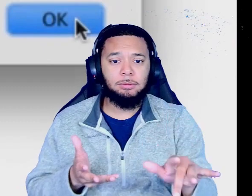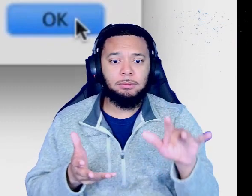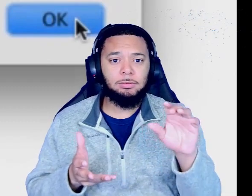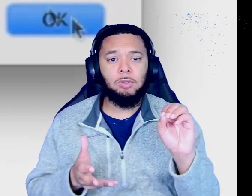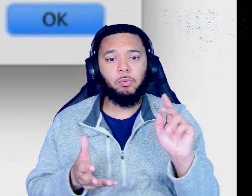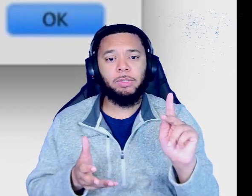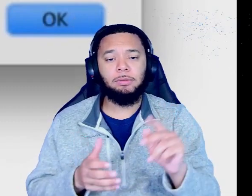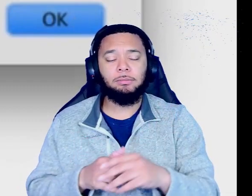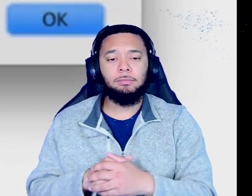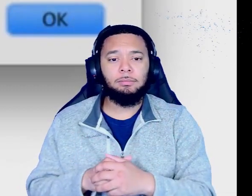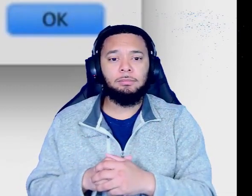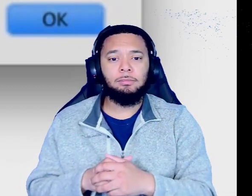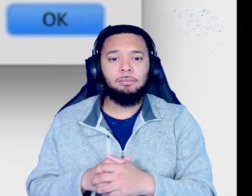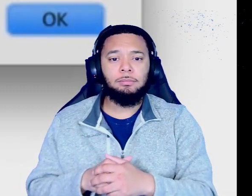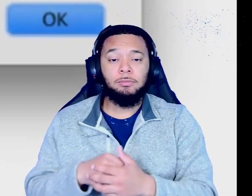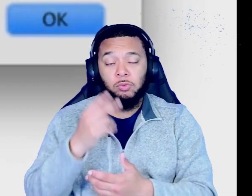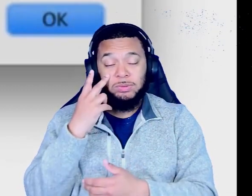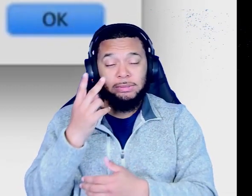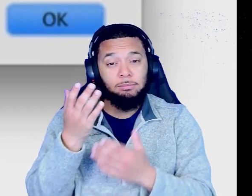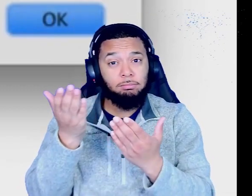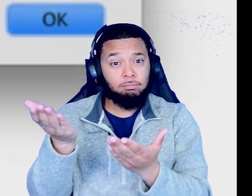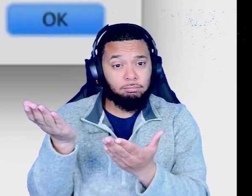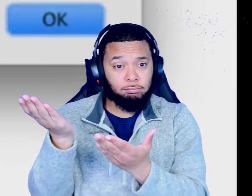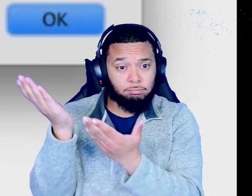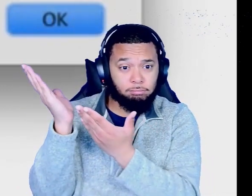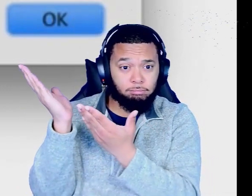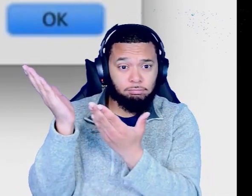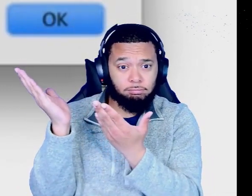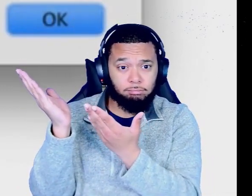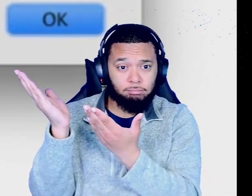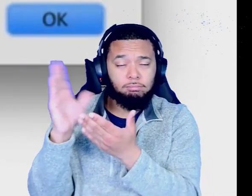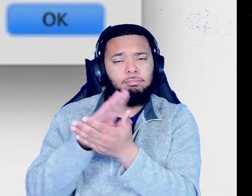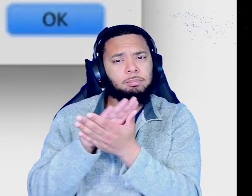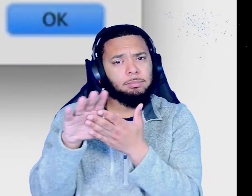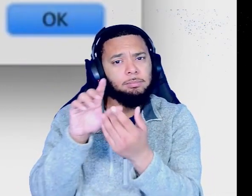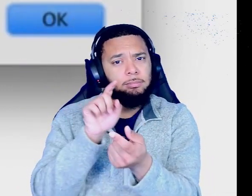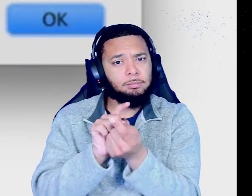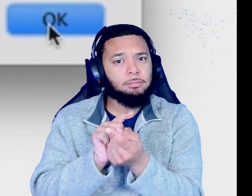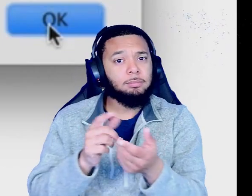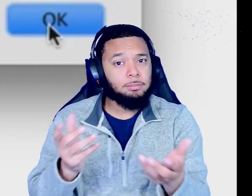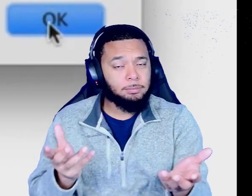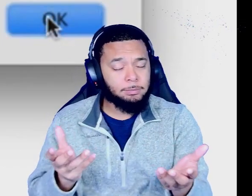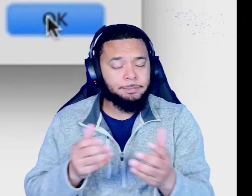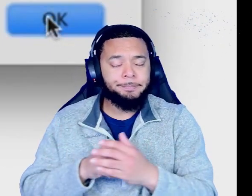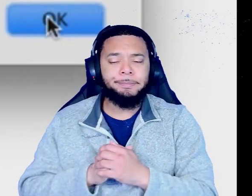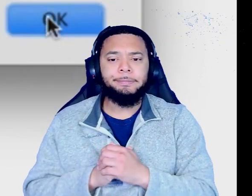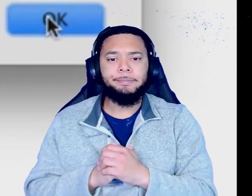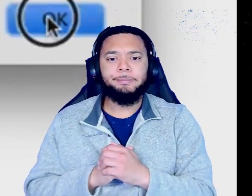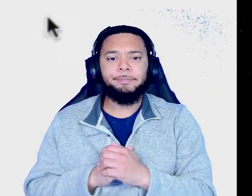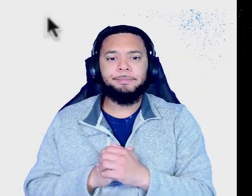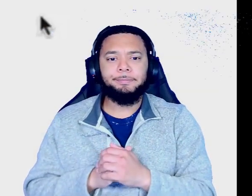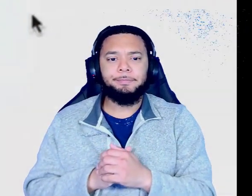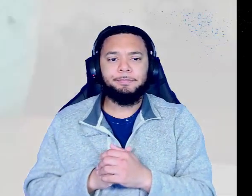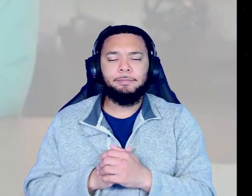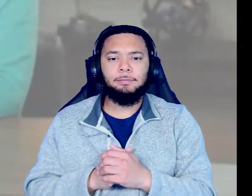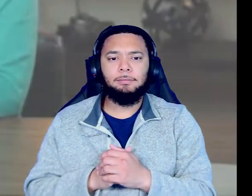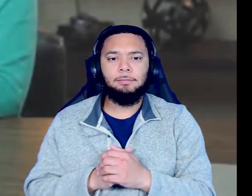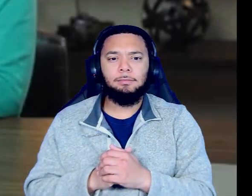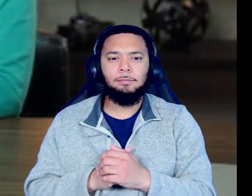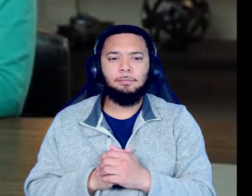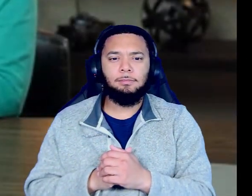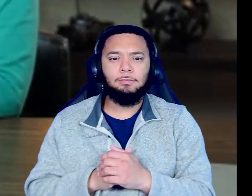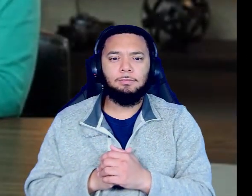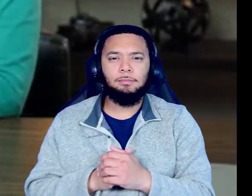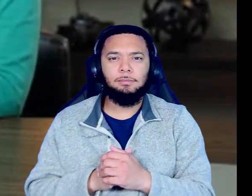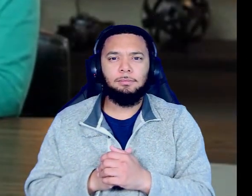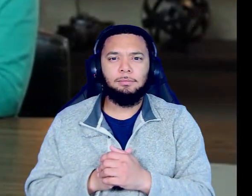OK, and you see the message shows up, "Hello Titus, it's nice to meet you." So okay, that